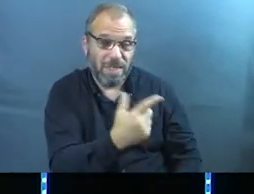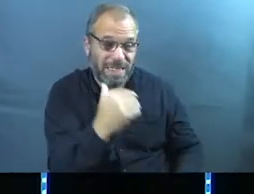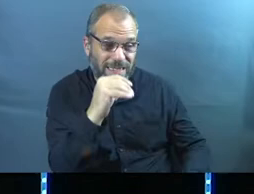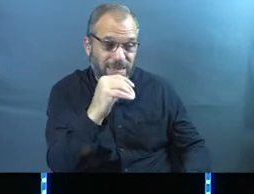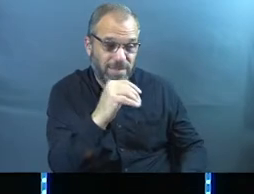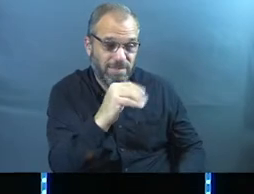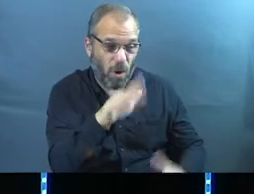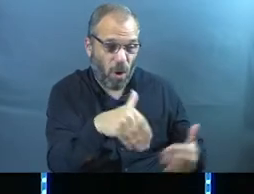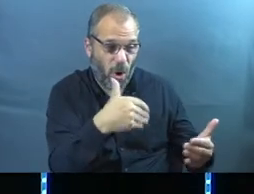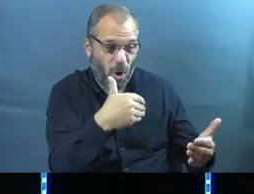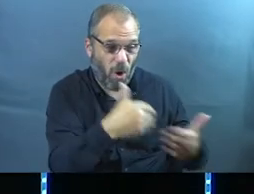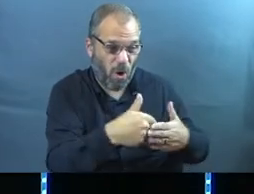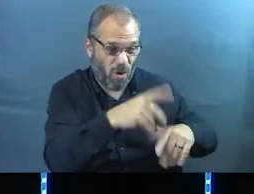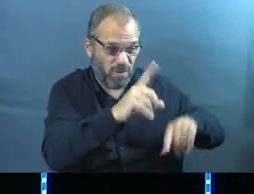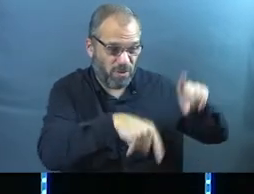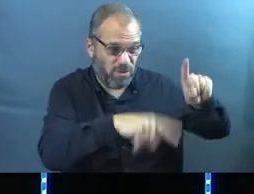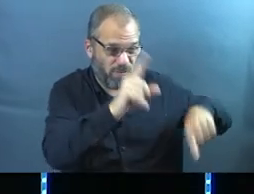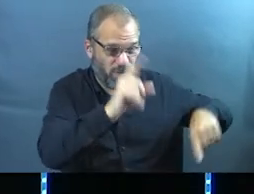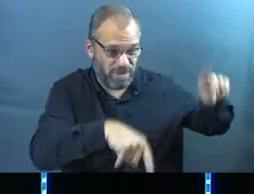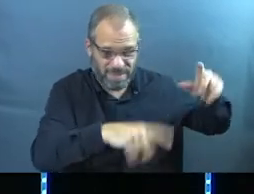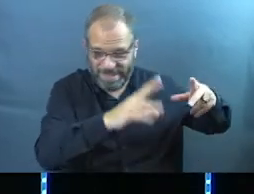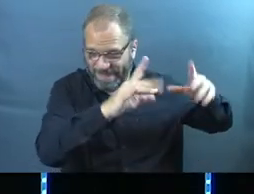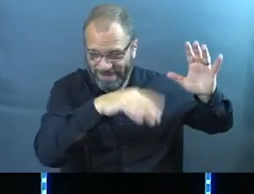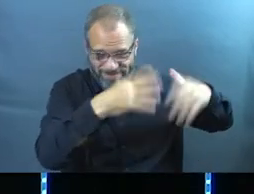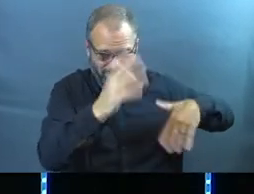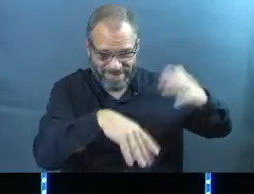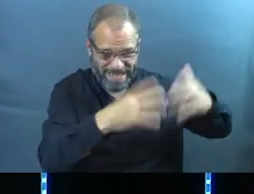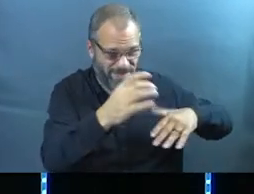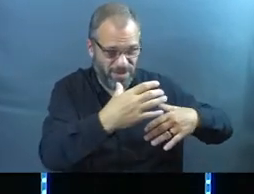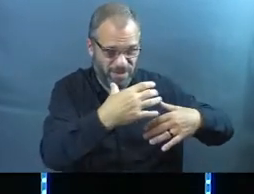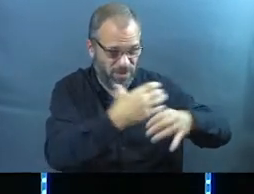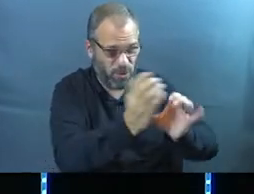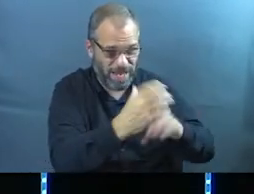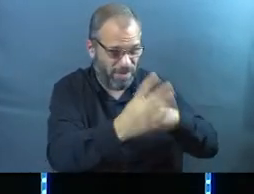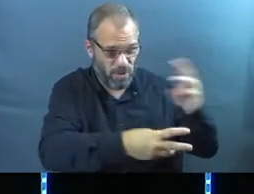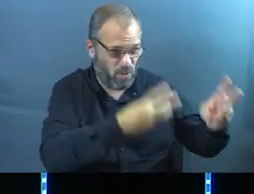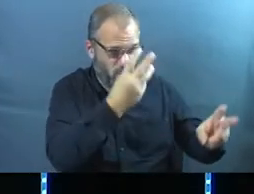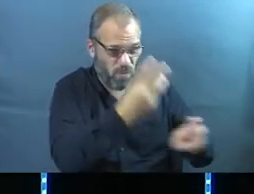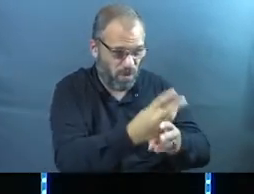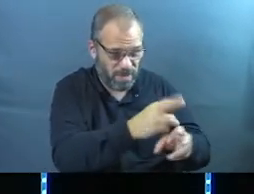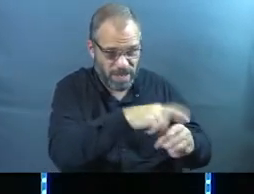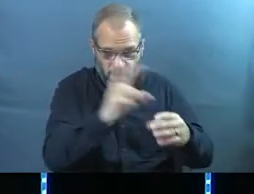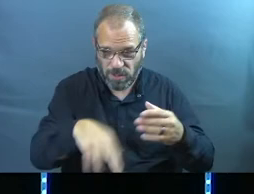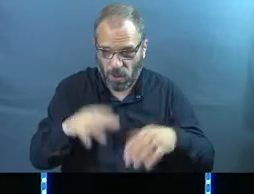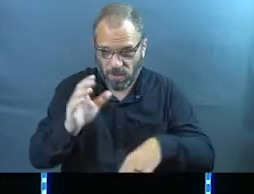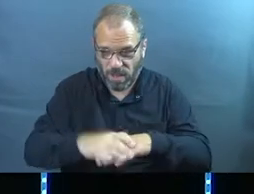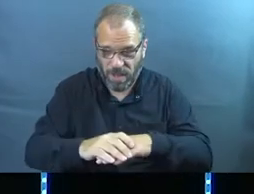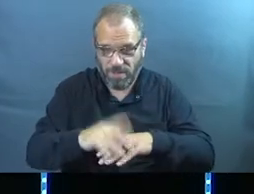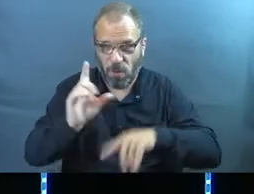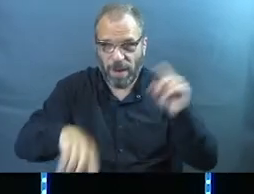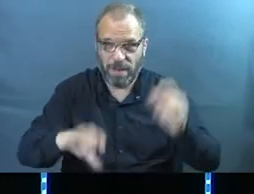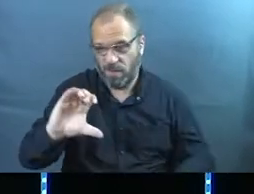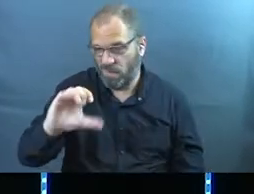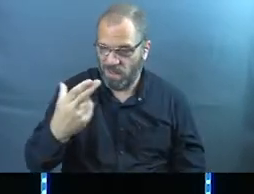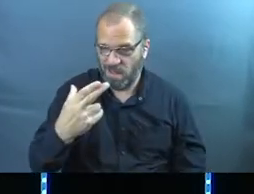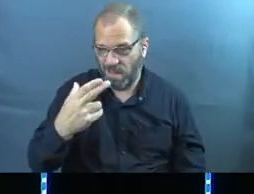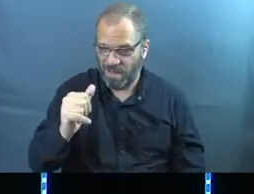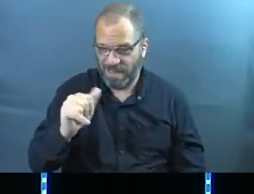that all the diversity and the creativity that we see in the world is the result of random chaos, and it's